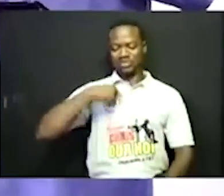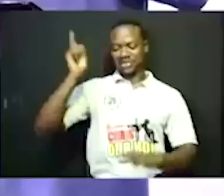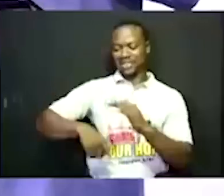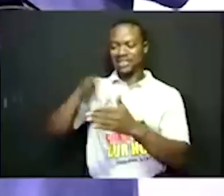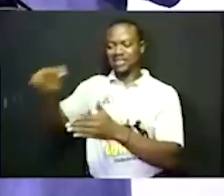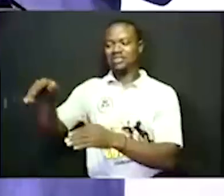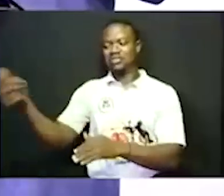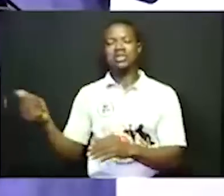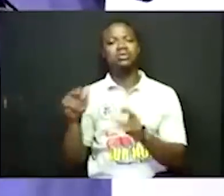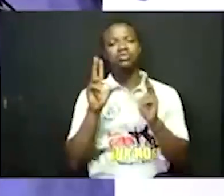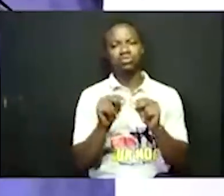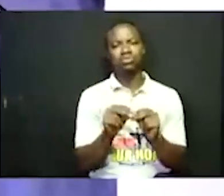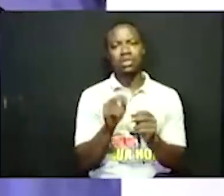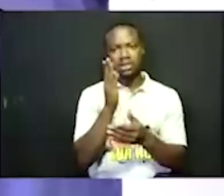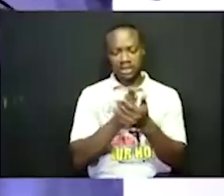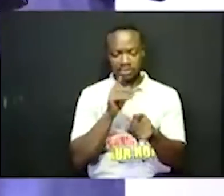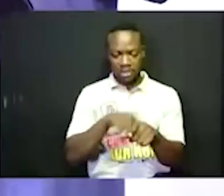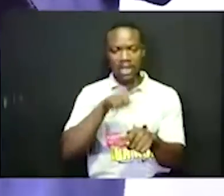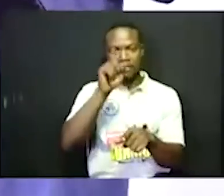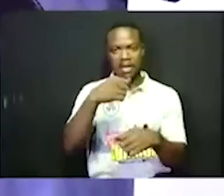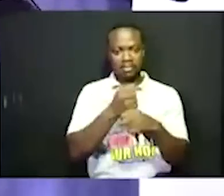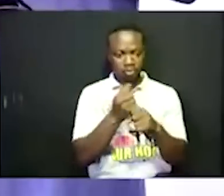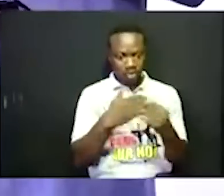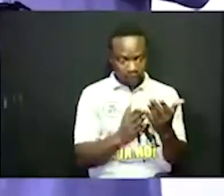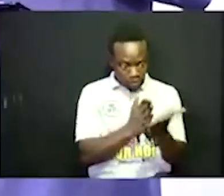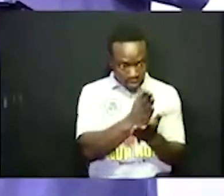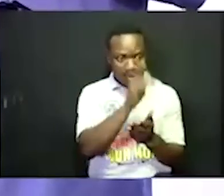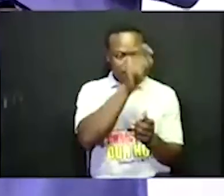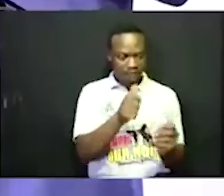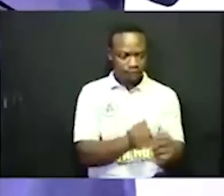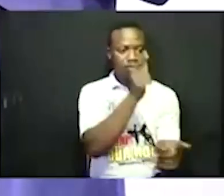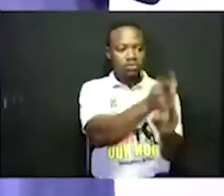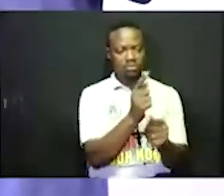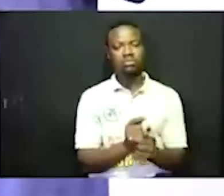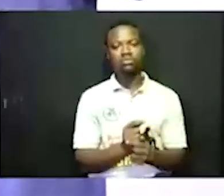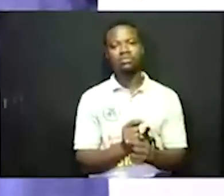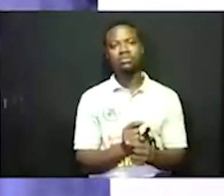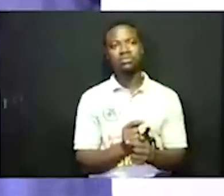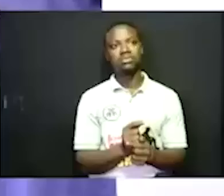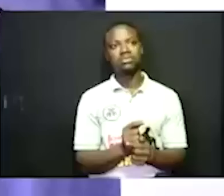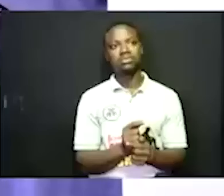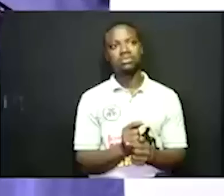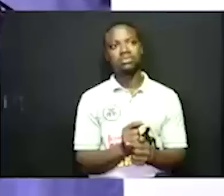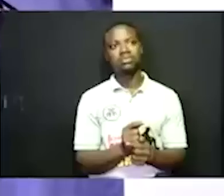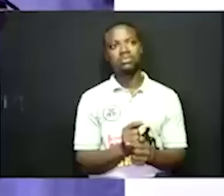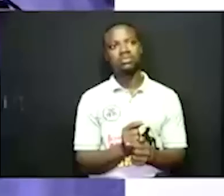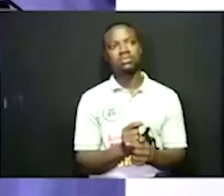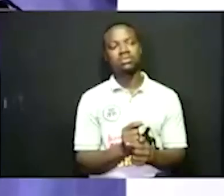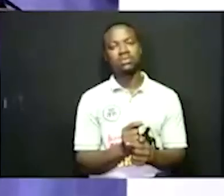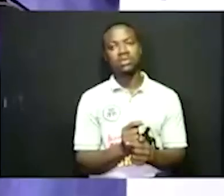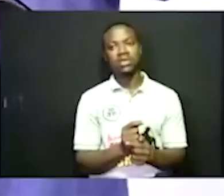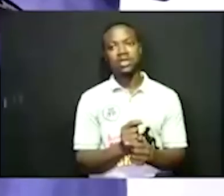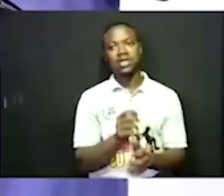Sometimes you need to set the record straight. If you want to be man pleaser, you may never be the servant